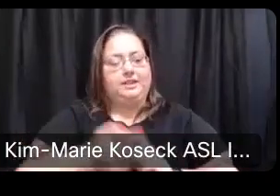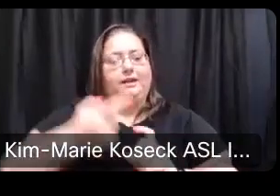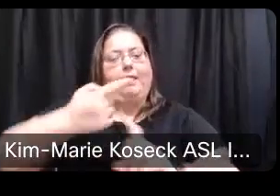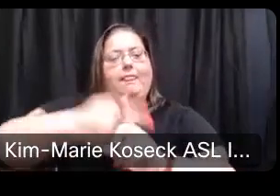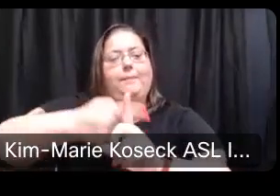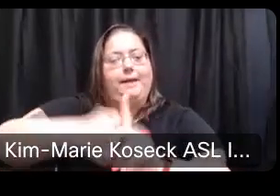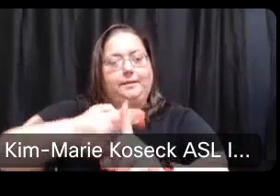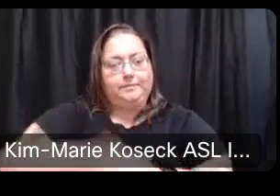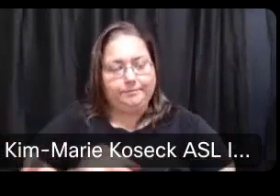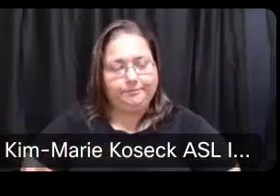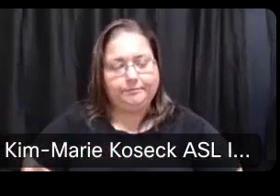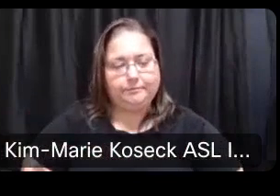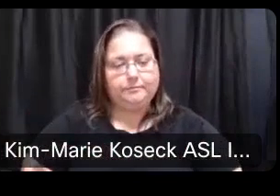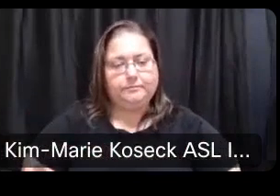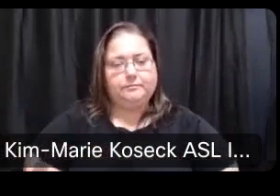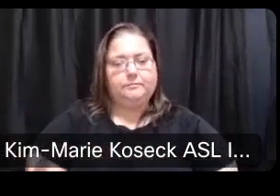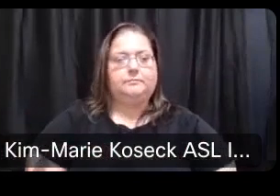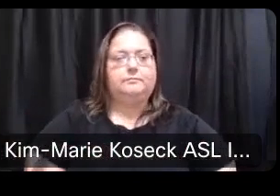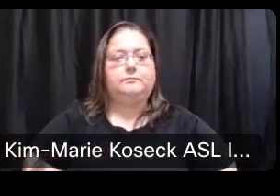Next slide.